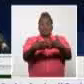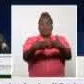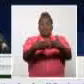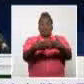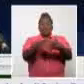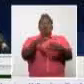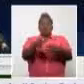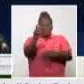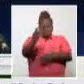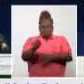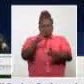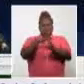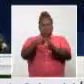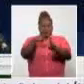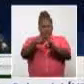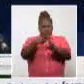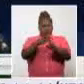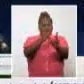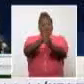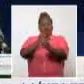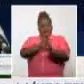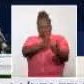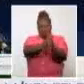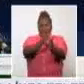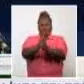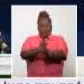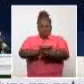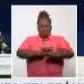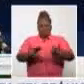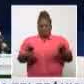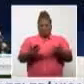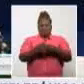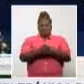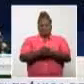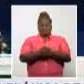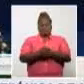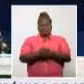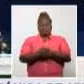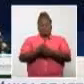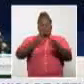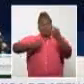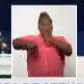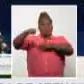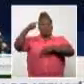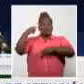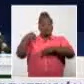78 cases whose source of infection remains unknown, for